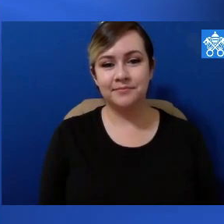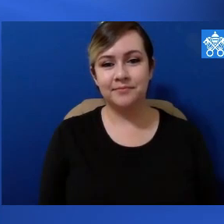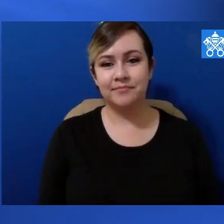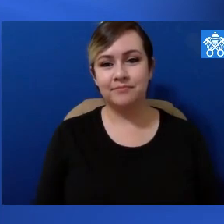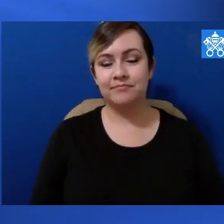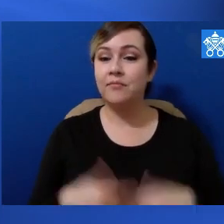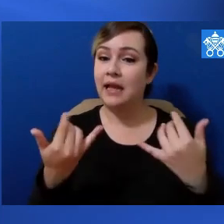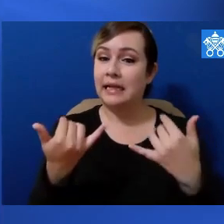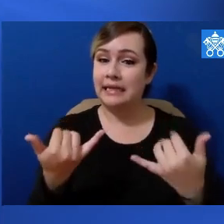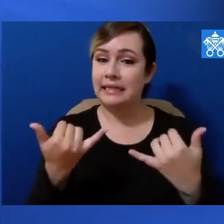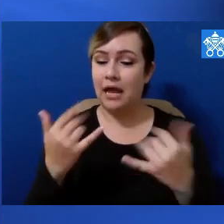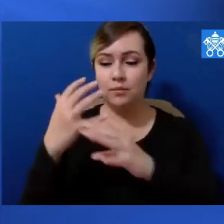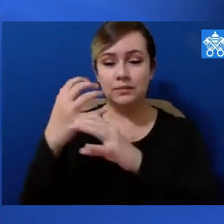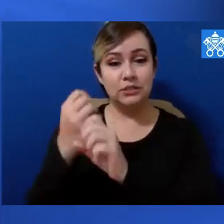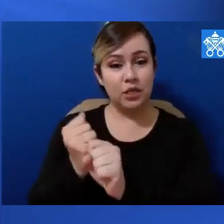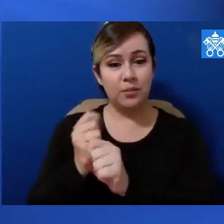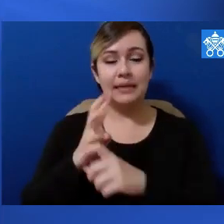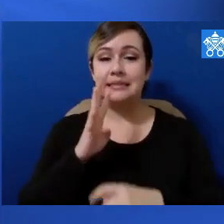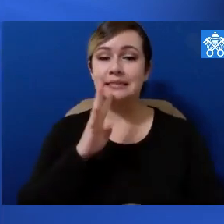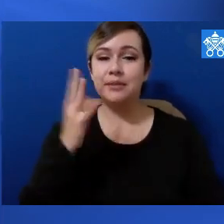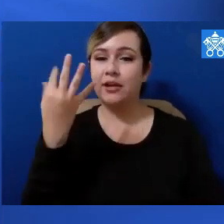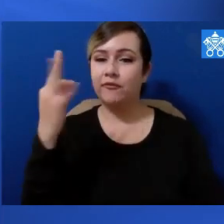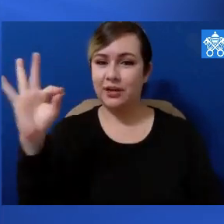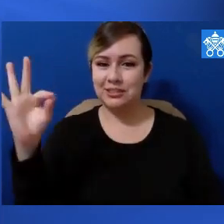And here is the summary in French now of the catechesis.